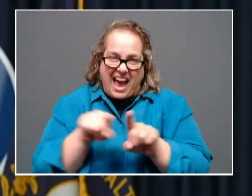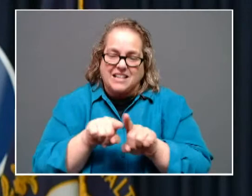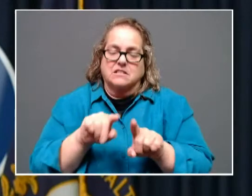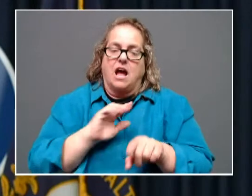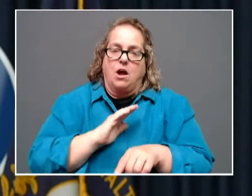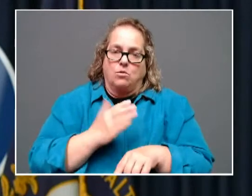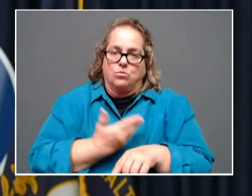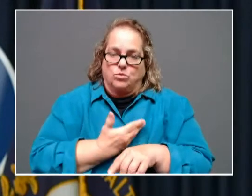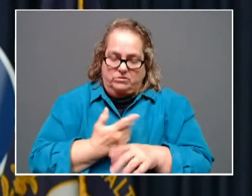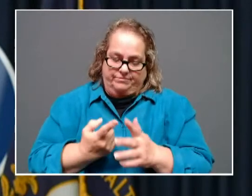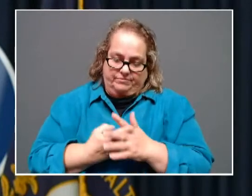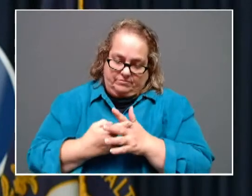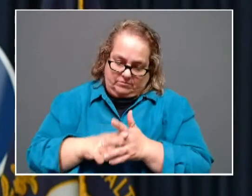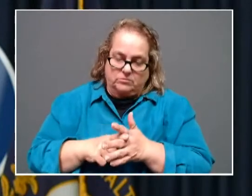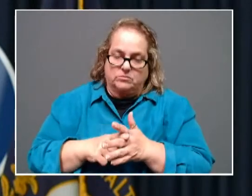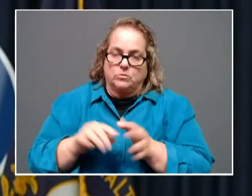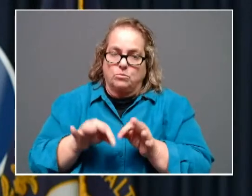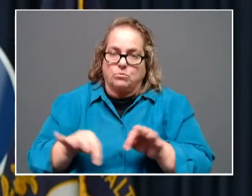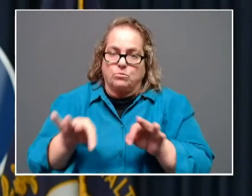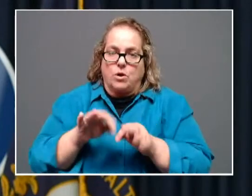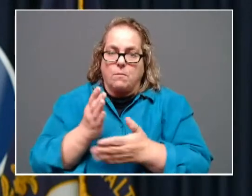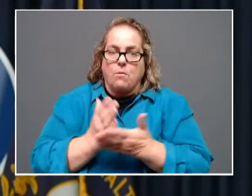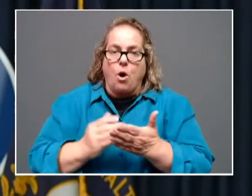product. Our hope is that